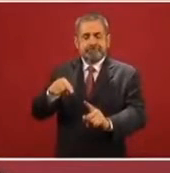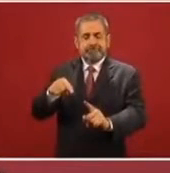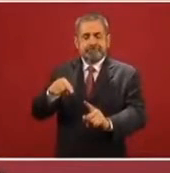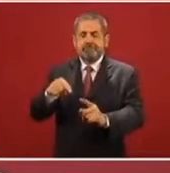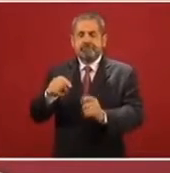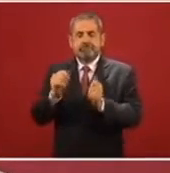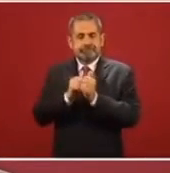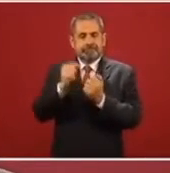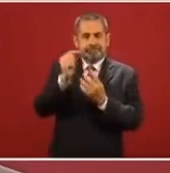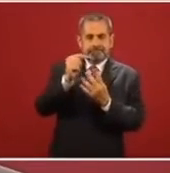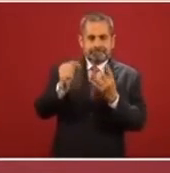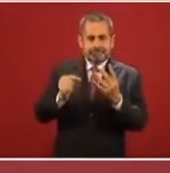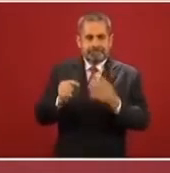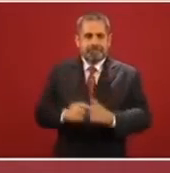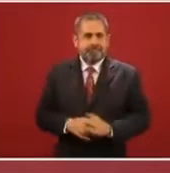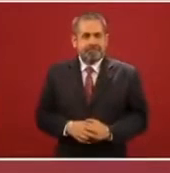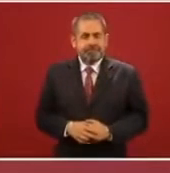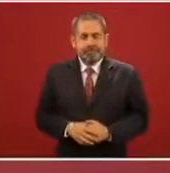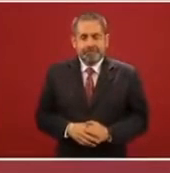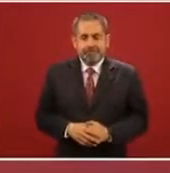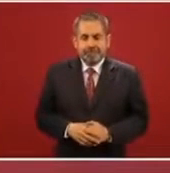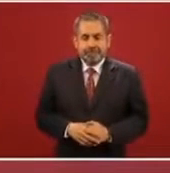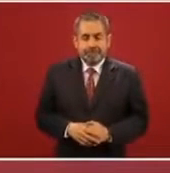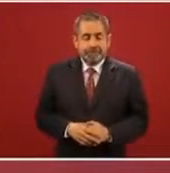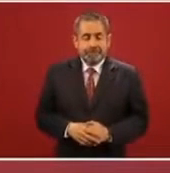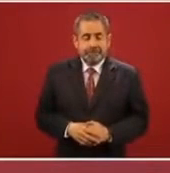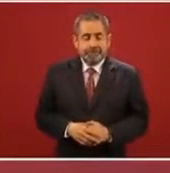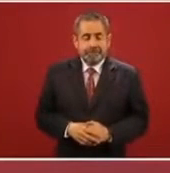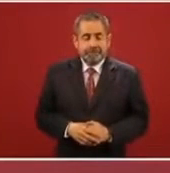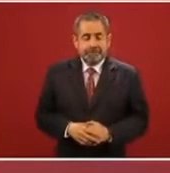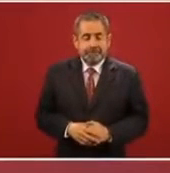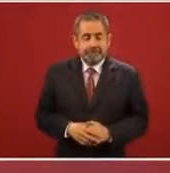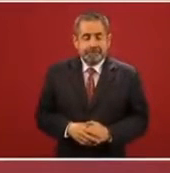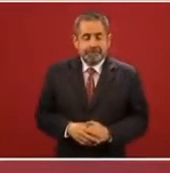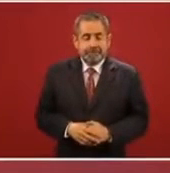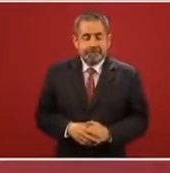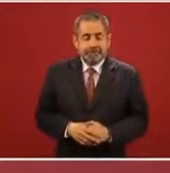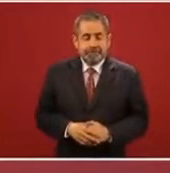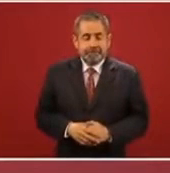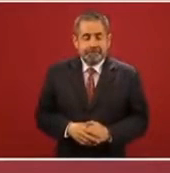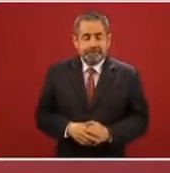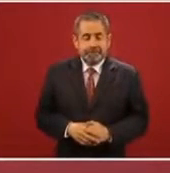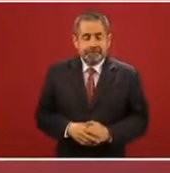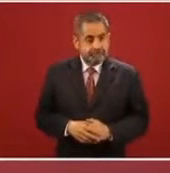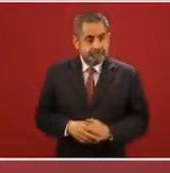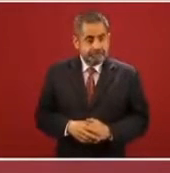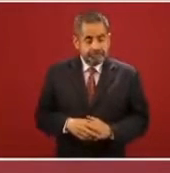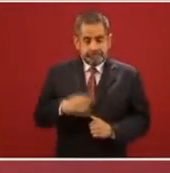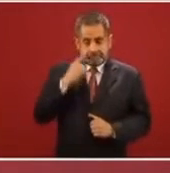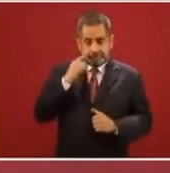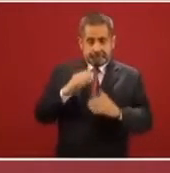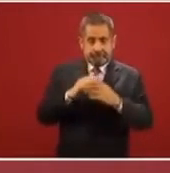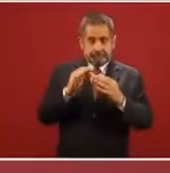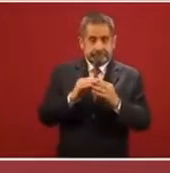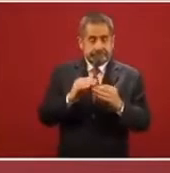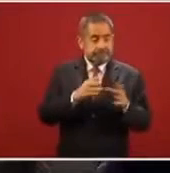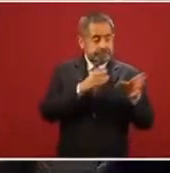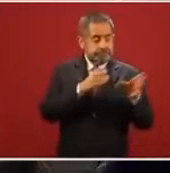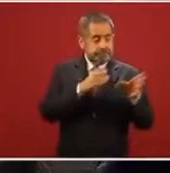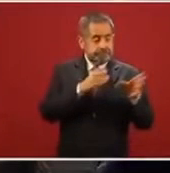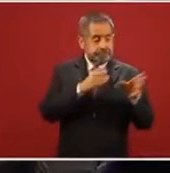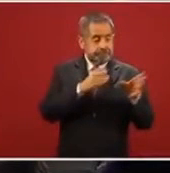phases. Y cierro mencionando las fases: And I close mentioning the phases importación